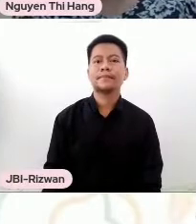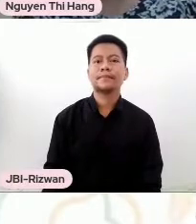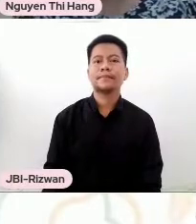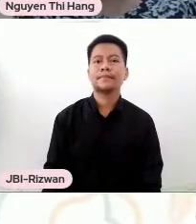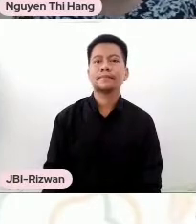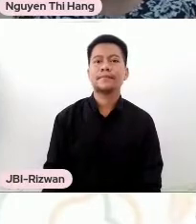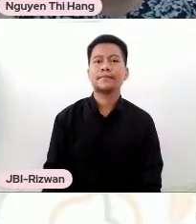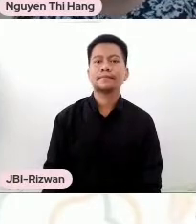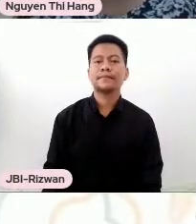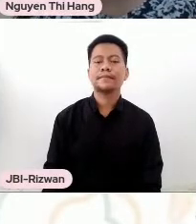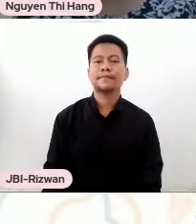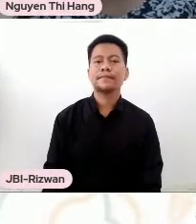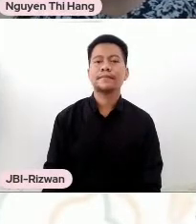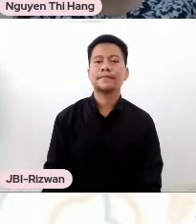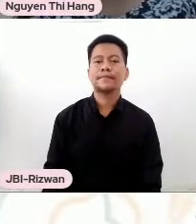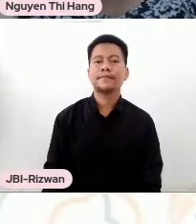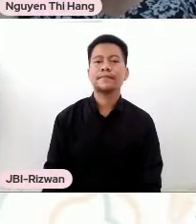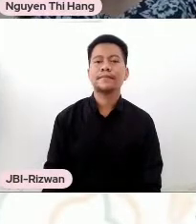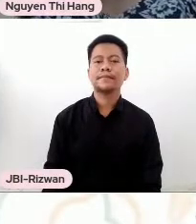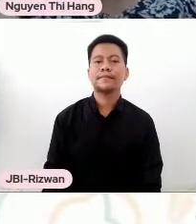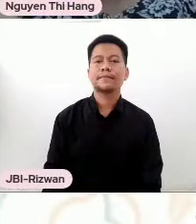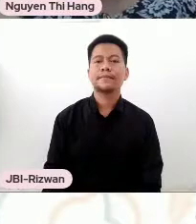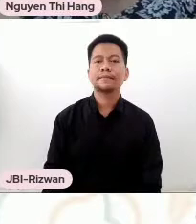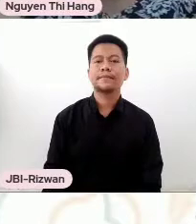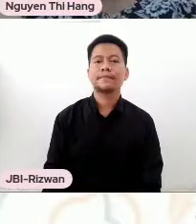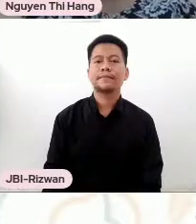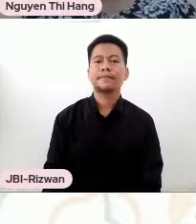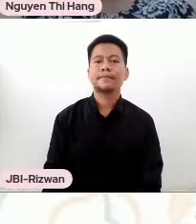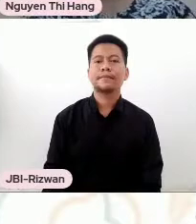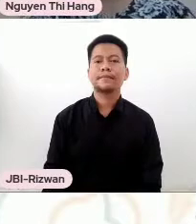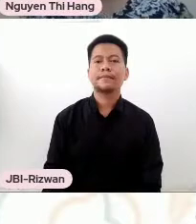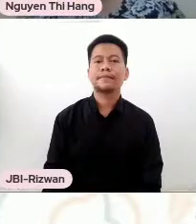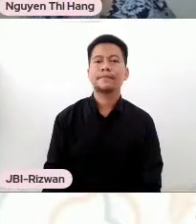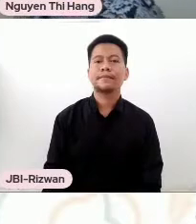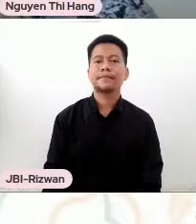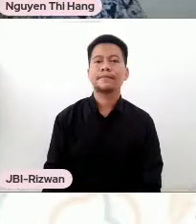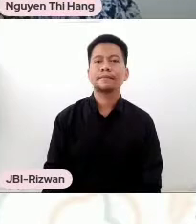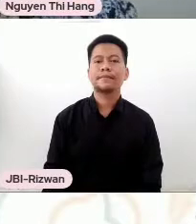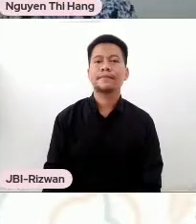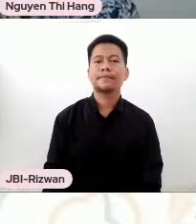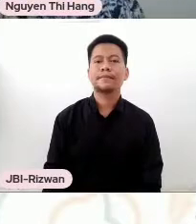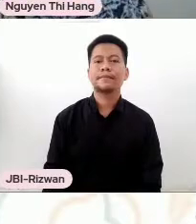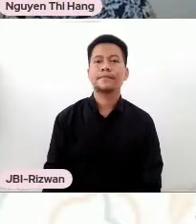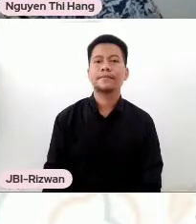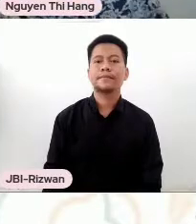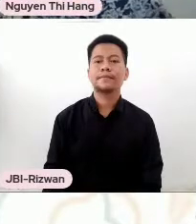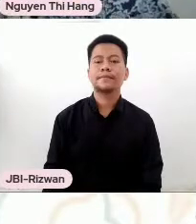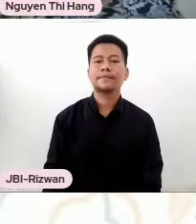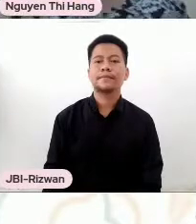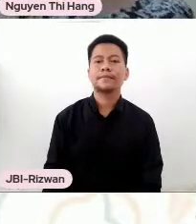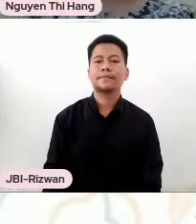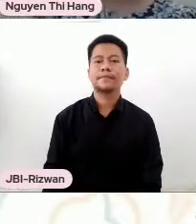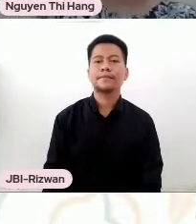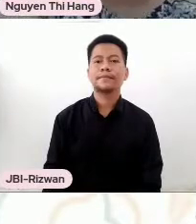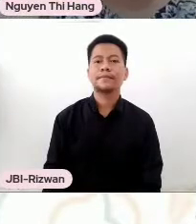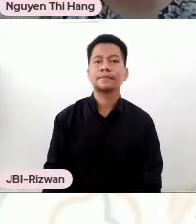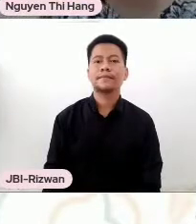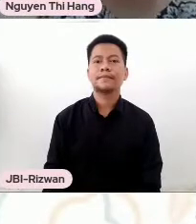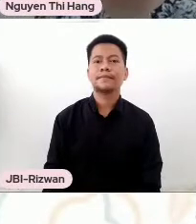332 square kilometer. With a population of over 92 million